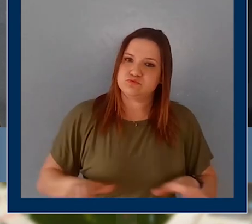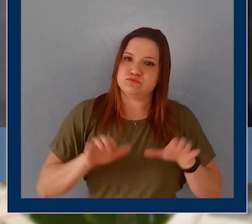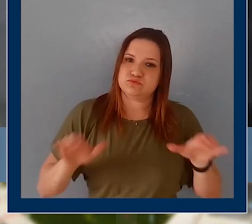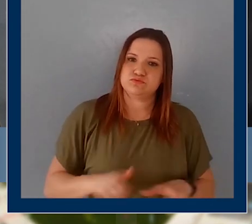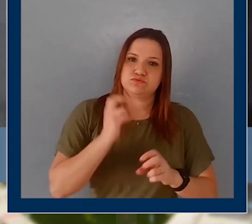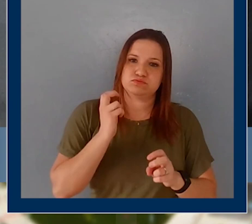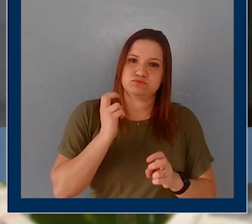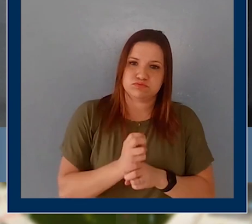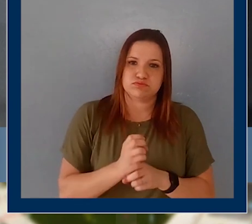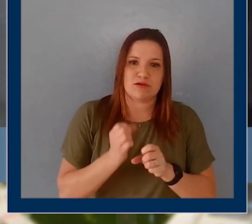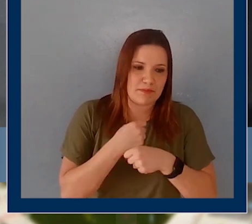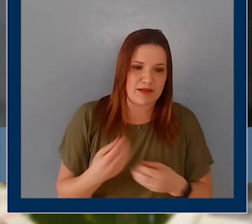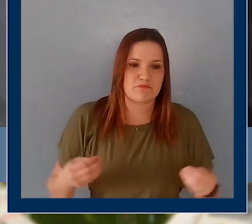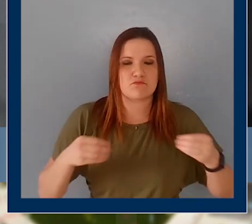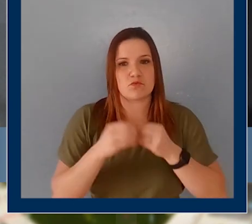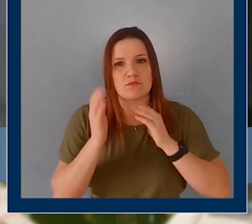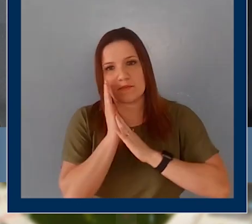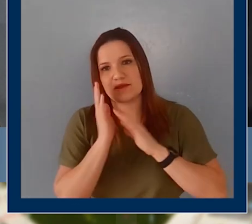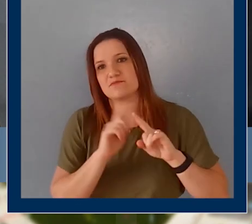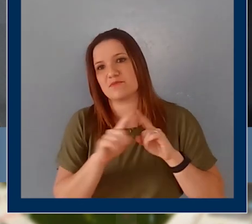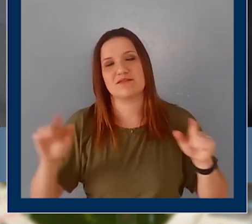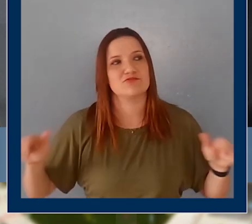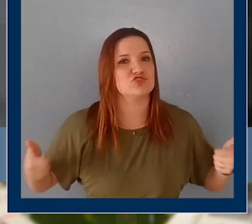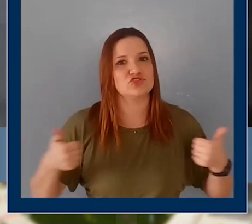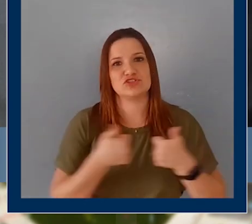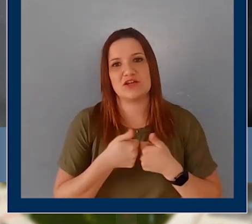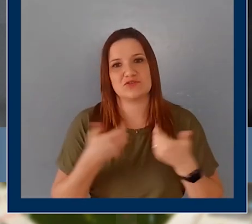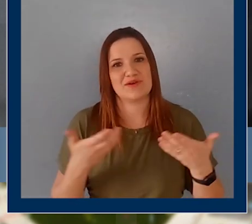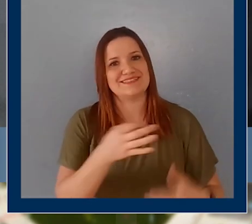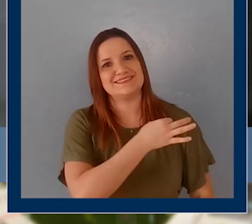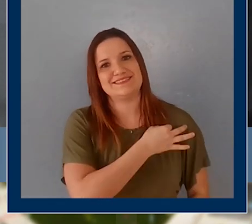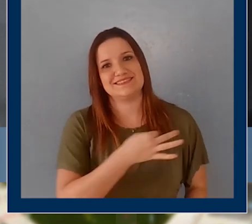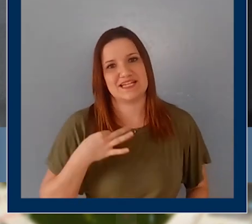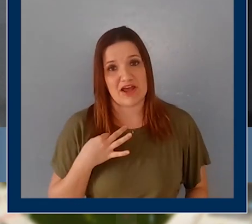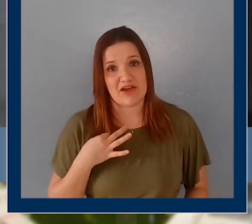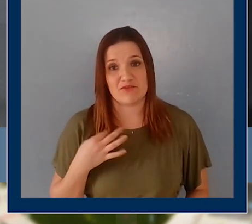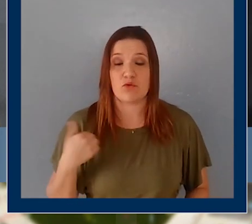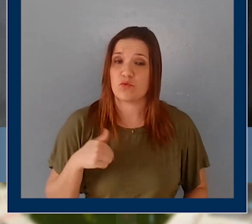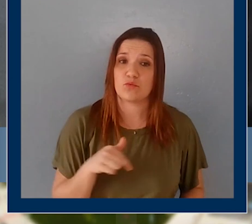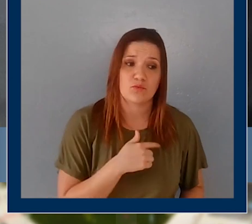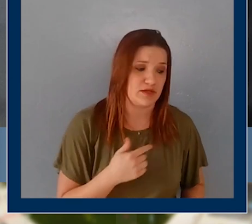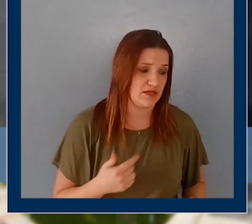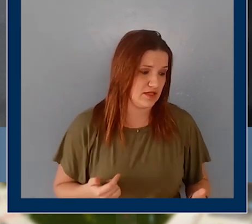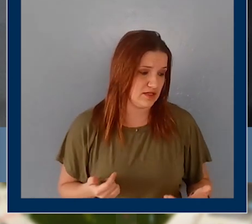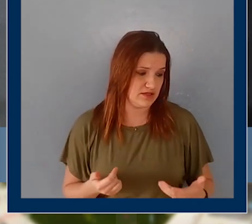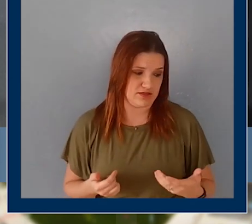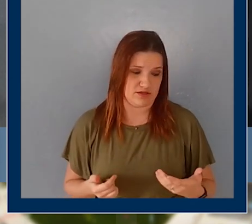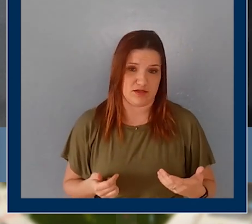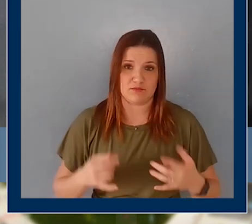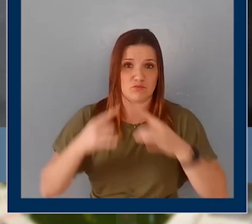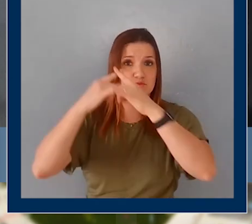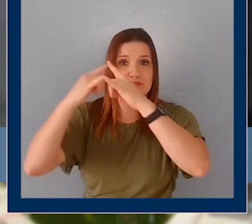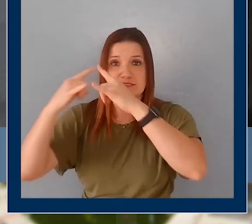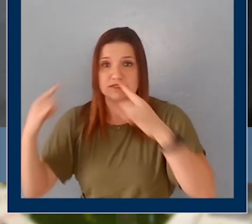bronchoscopies, and we've stopped doing them in the endo lab. We're now doing them in our operating rooms. So we've literally